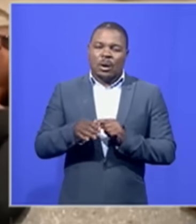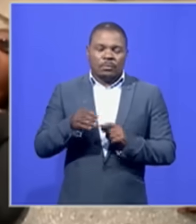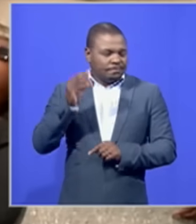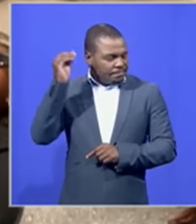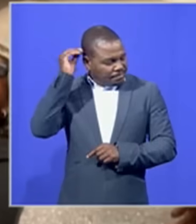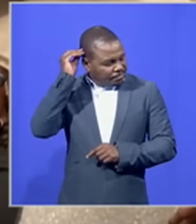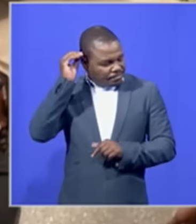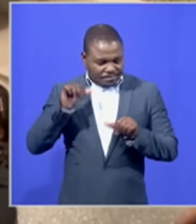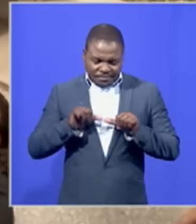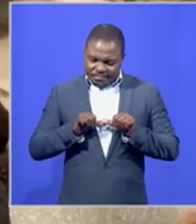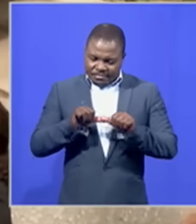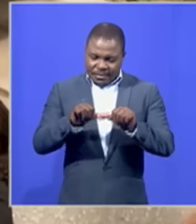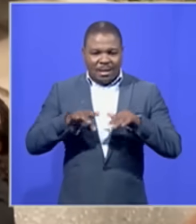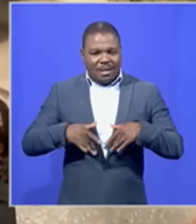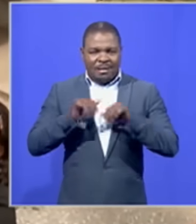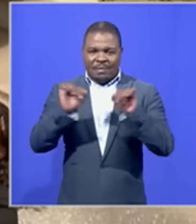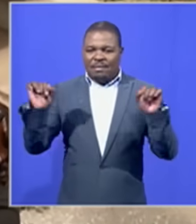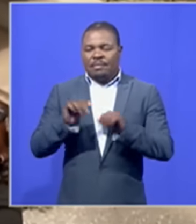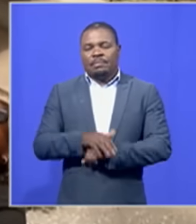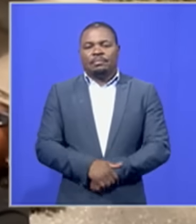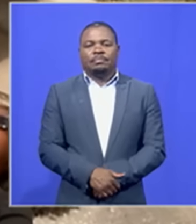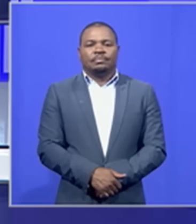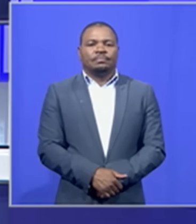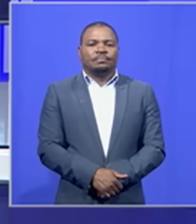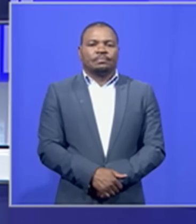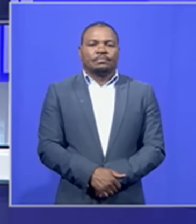tsa bona le ruri.